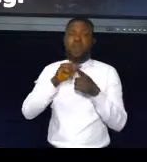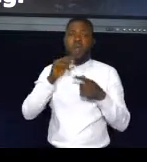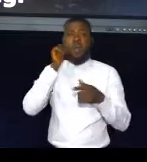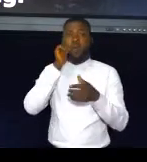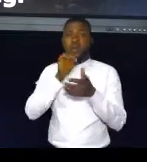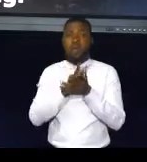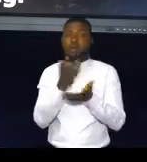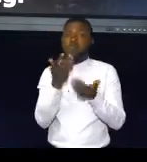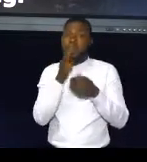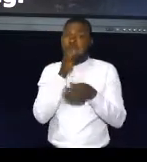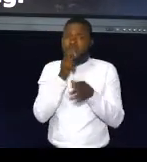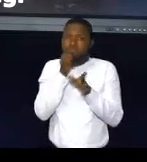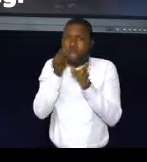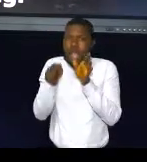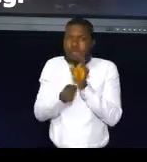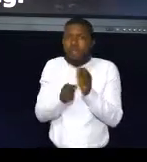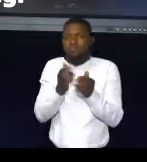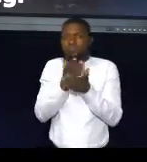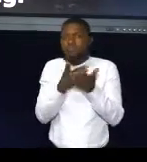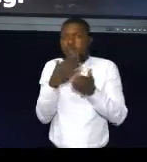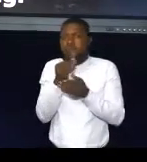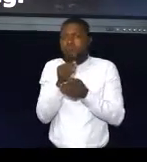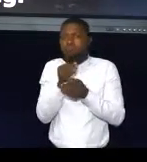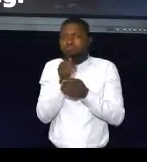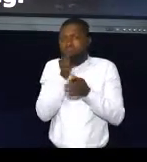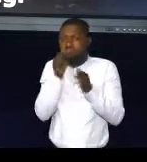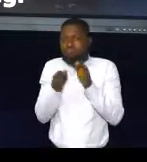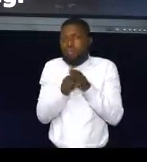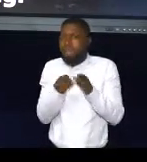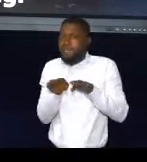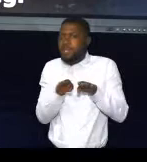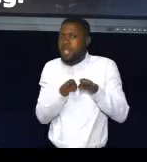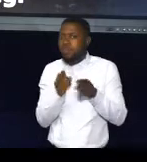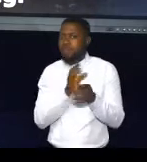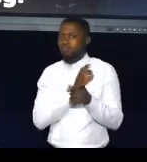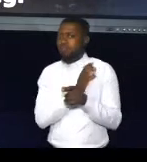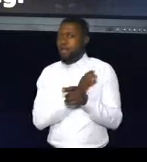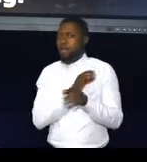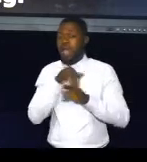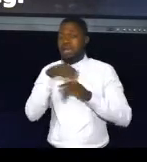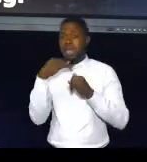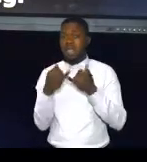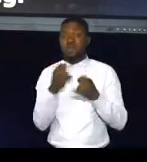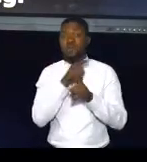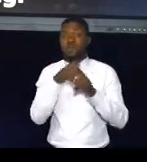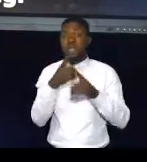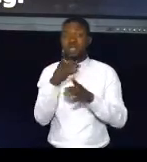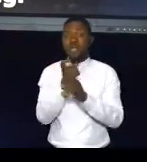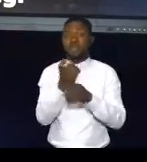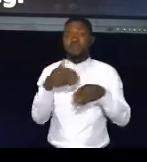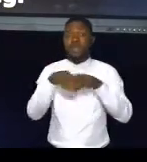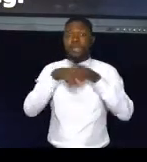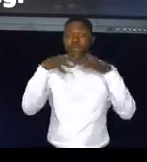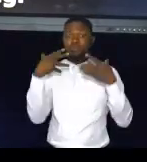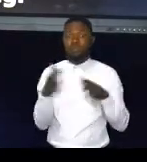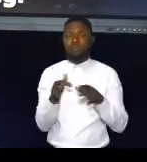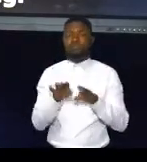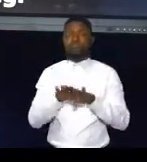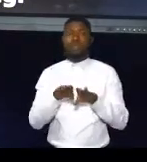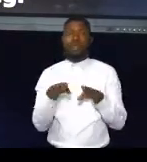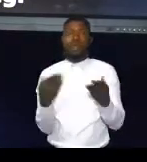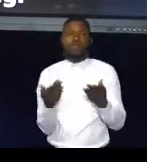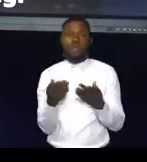or the wife might be hiding some of his or her characters, and at the end, when they get married,